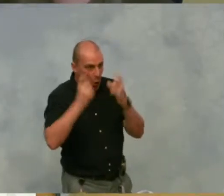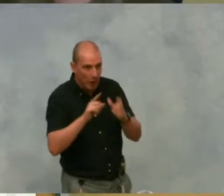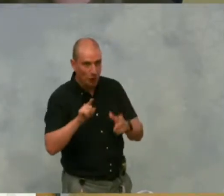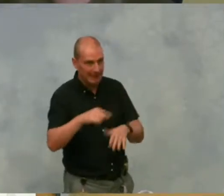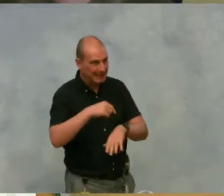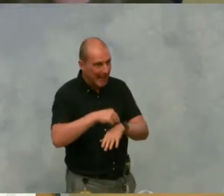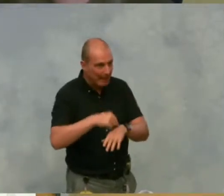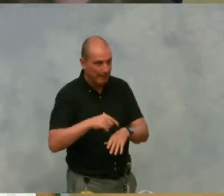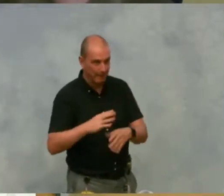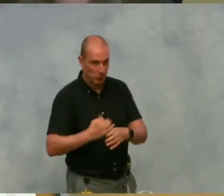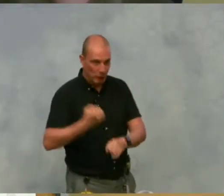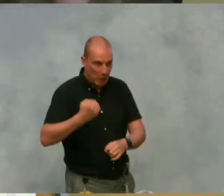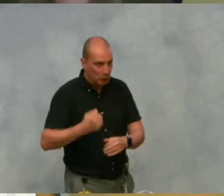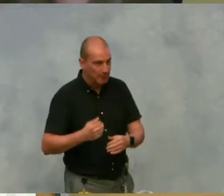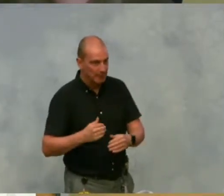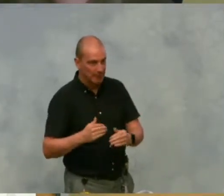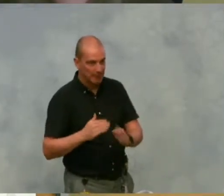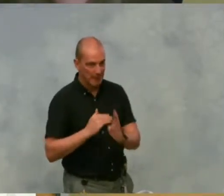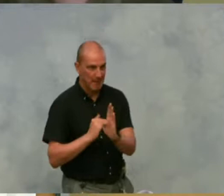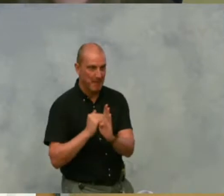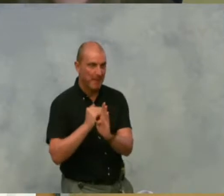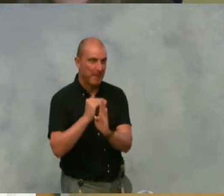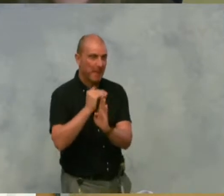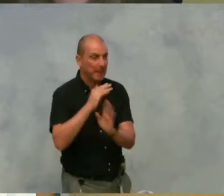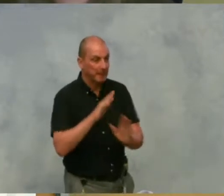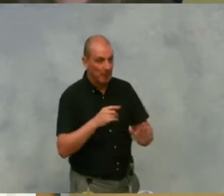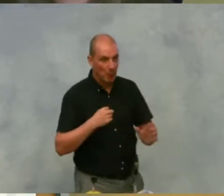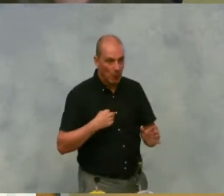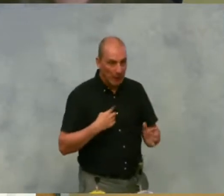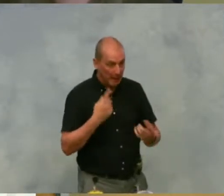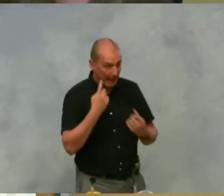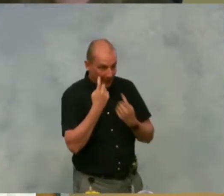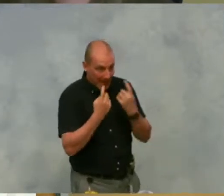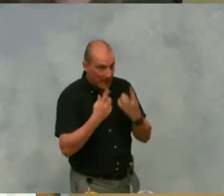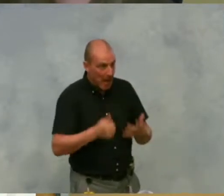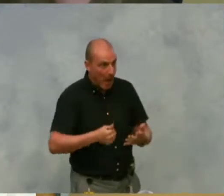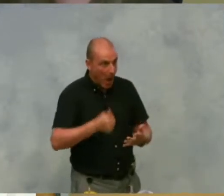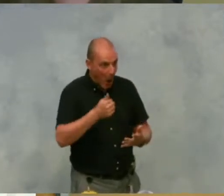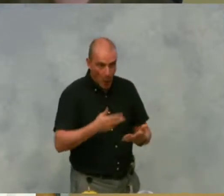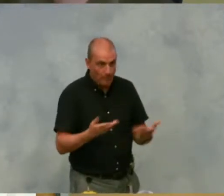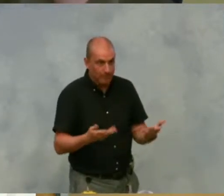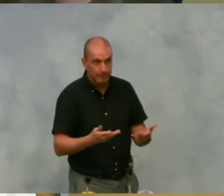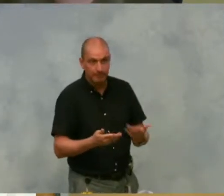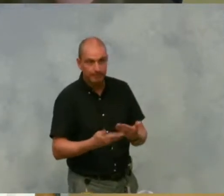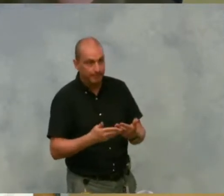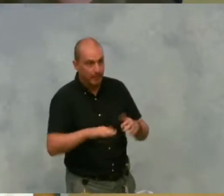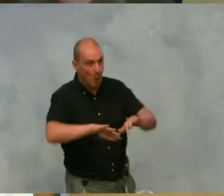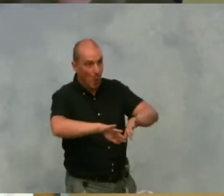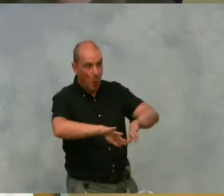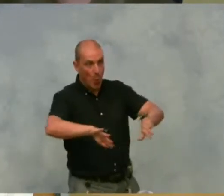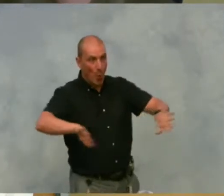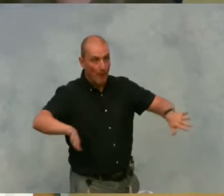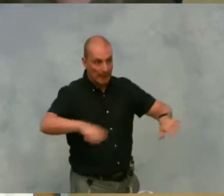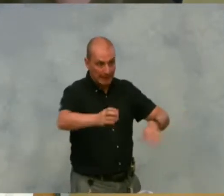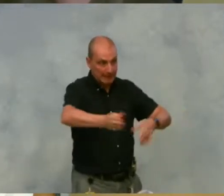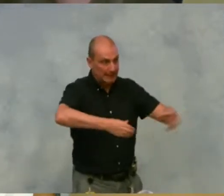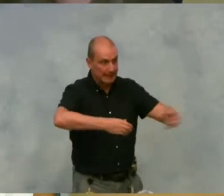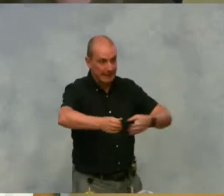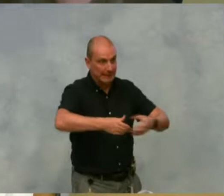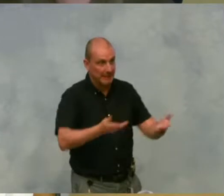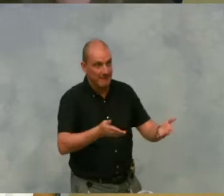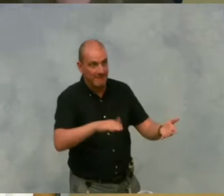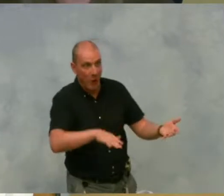And busy thinking about any other pipelines that we can possibly access, but just genuinely there's not